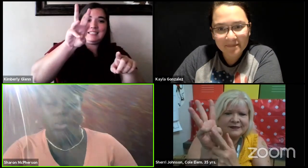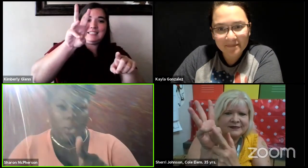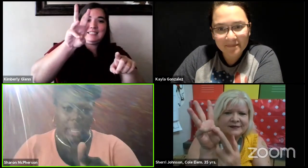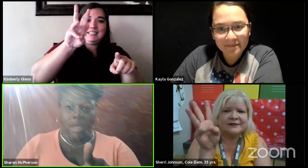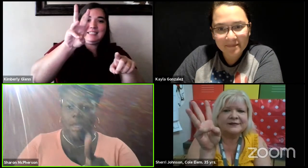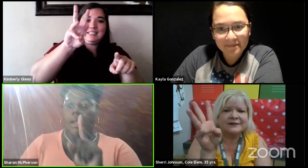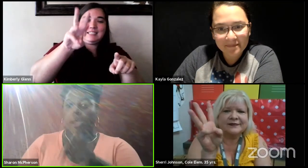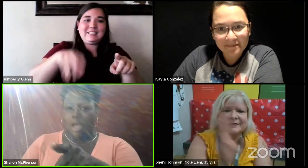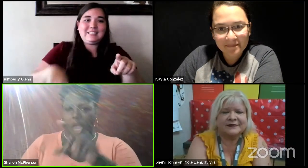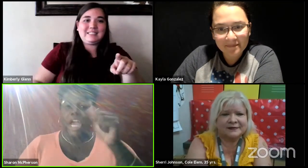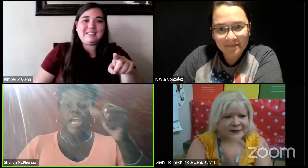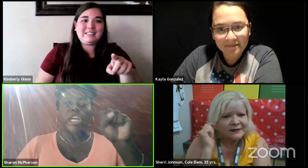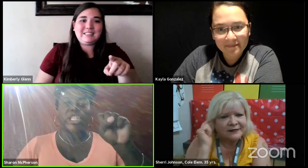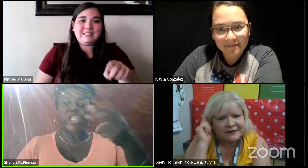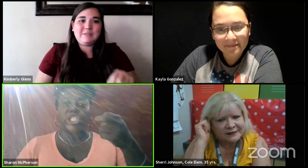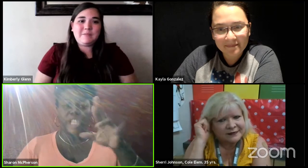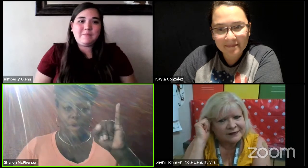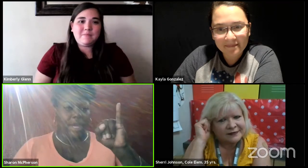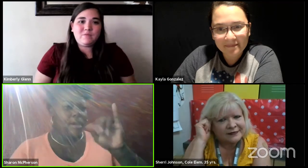Oh, okay.